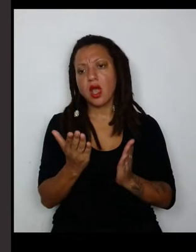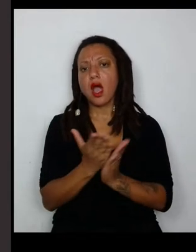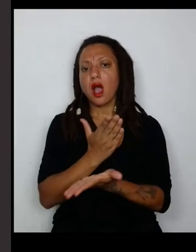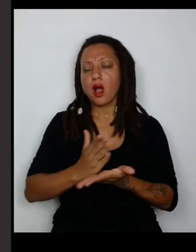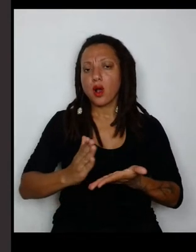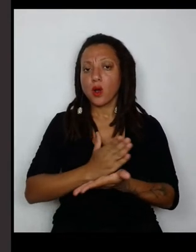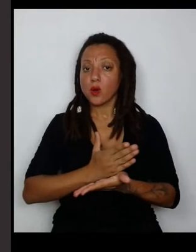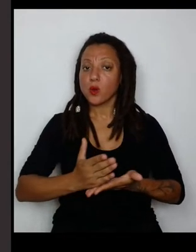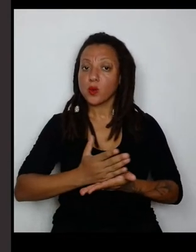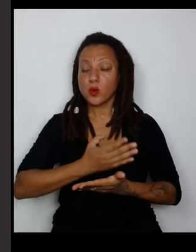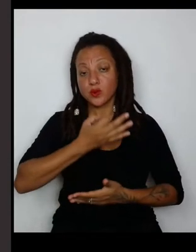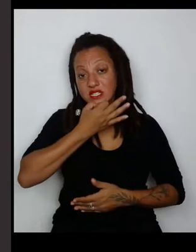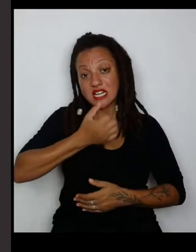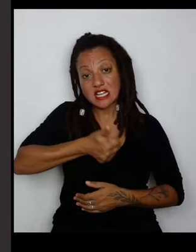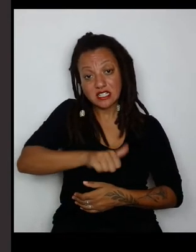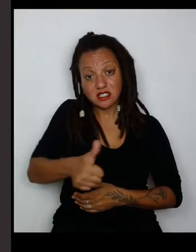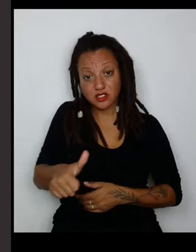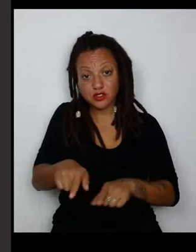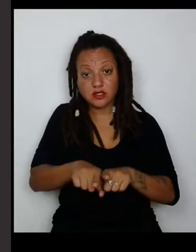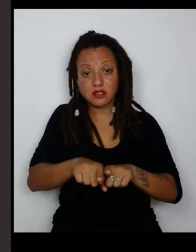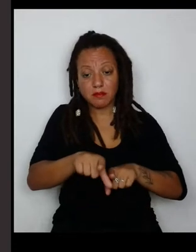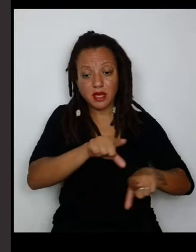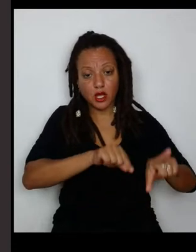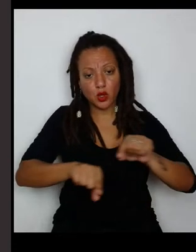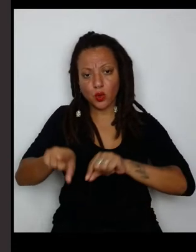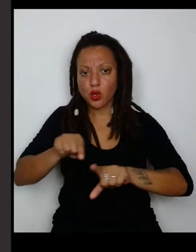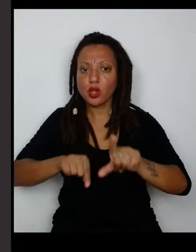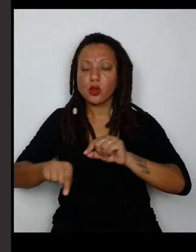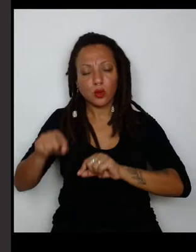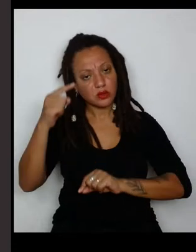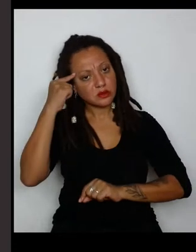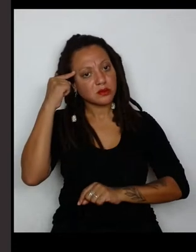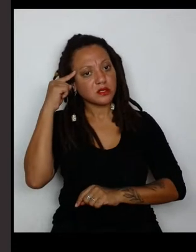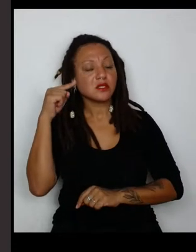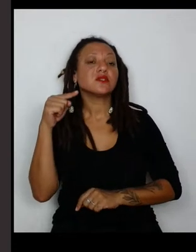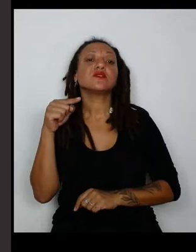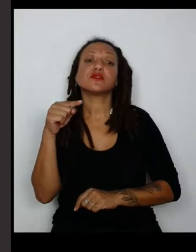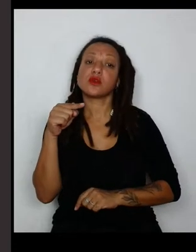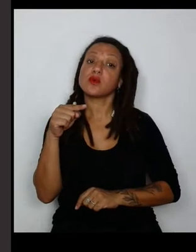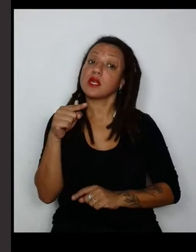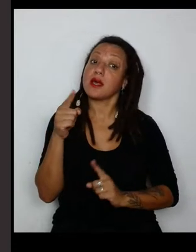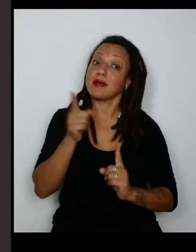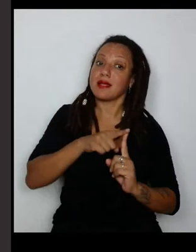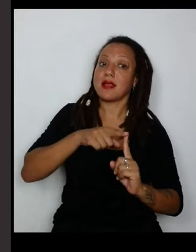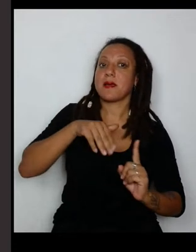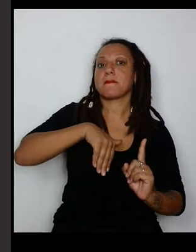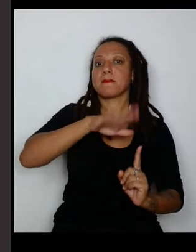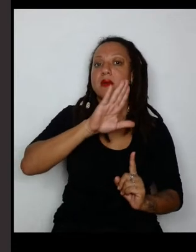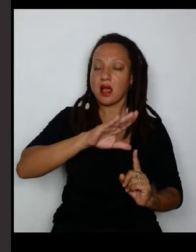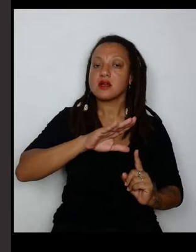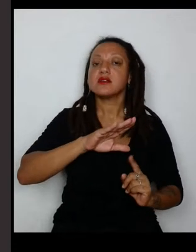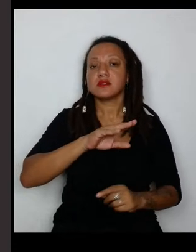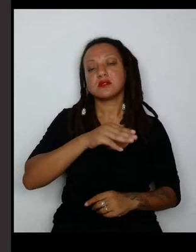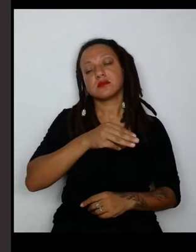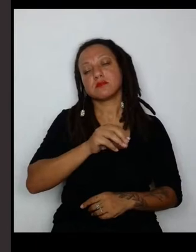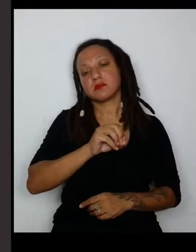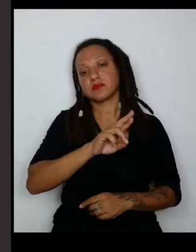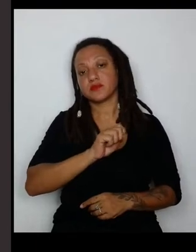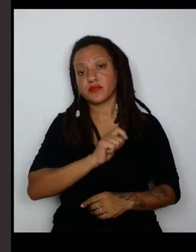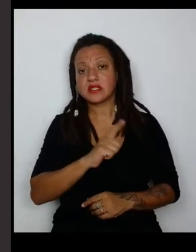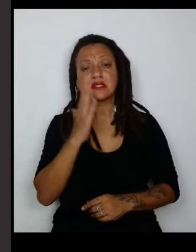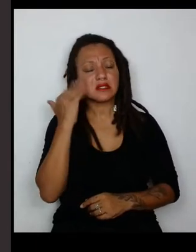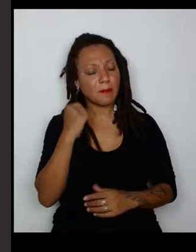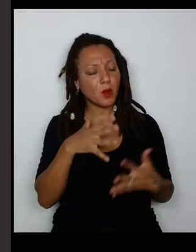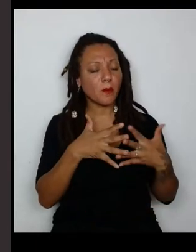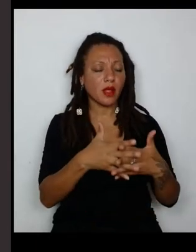pedophile however celebrated is controversial gorgeous claimed his biographical novel next slide is novel no